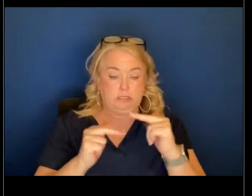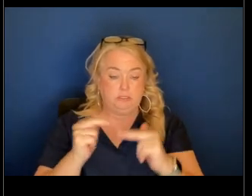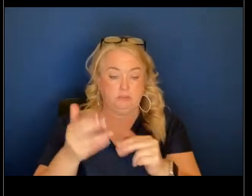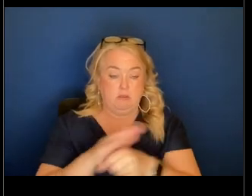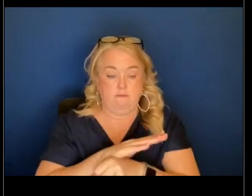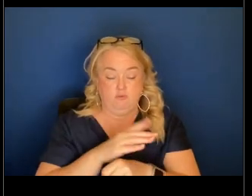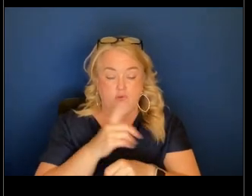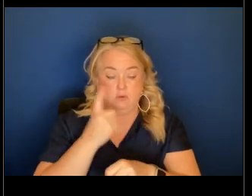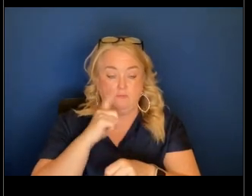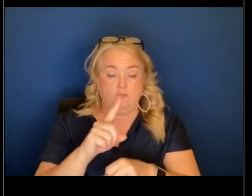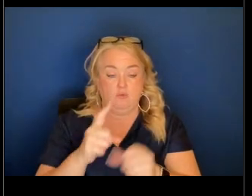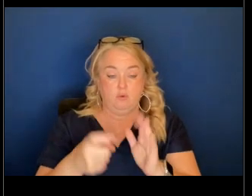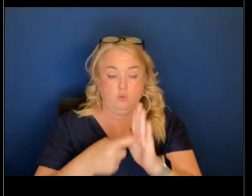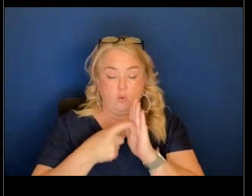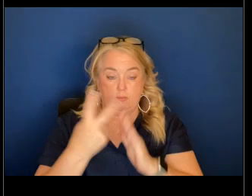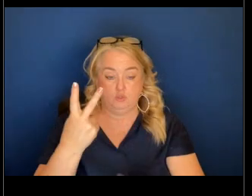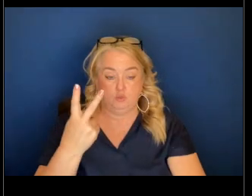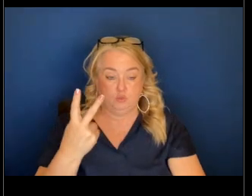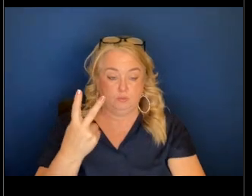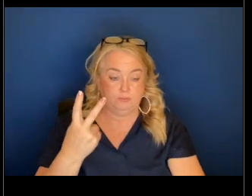2.